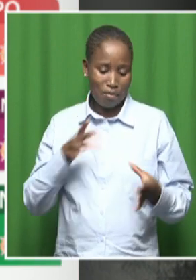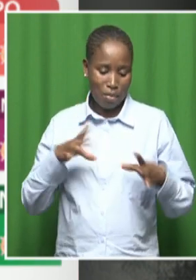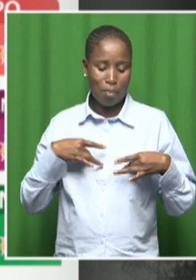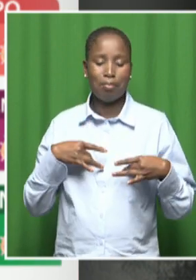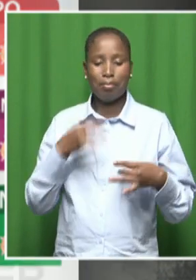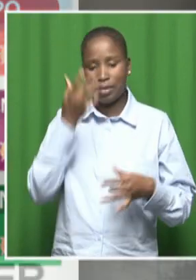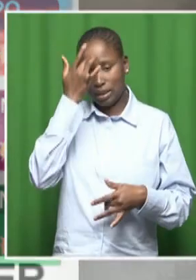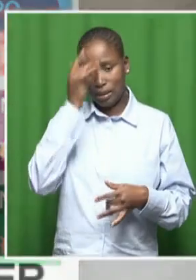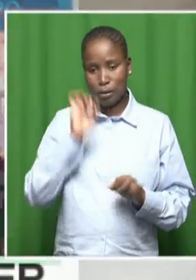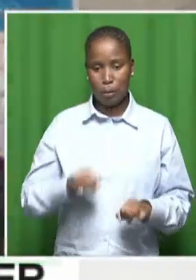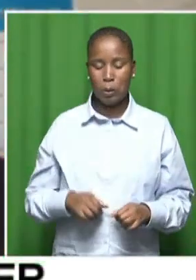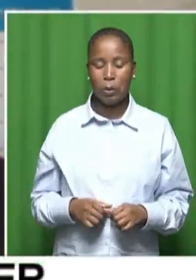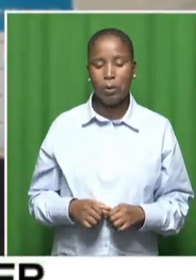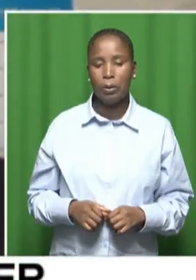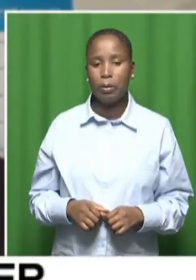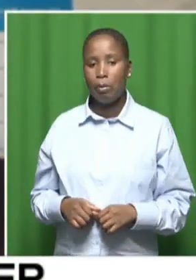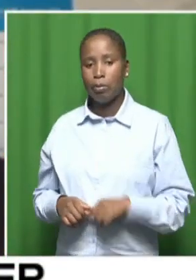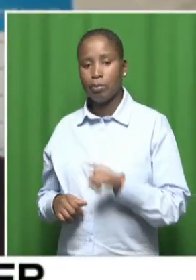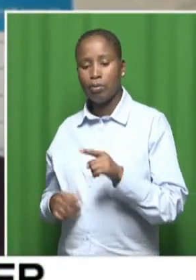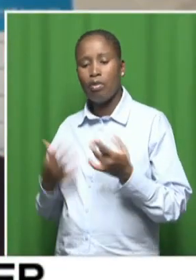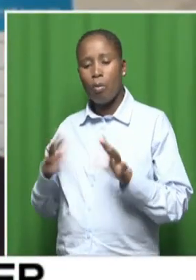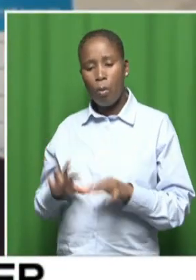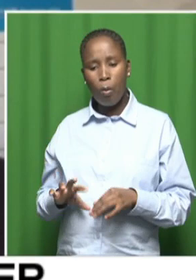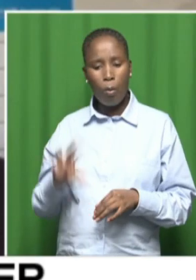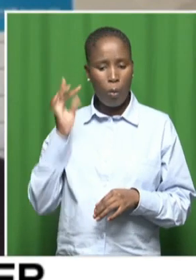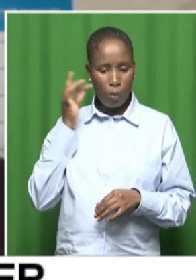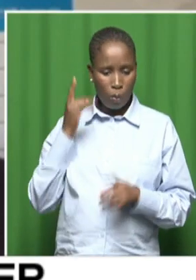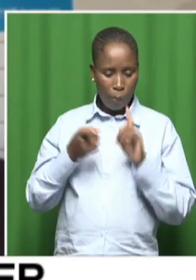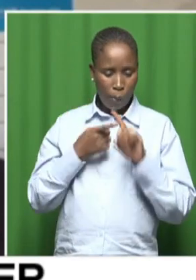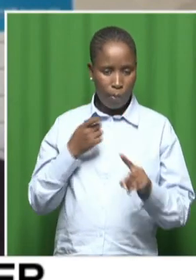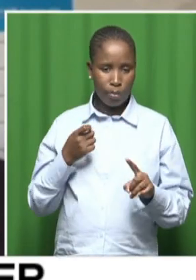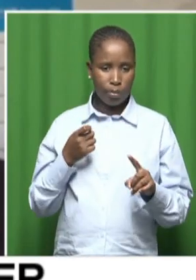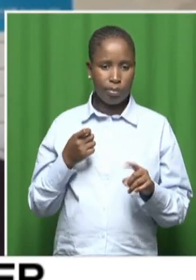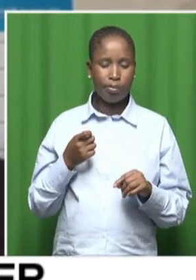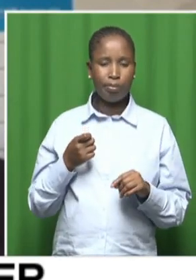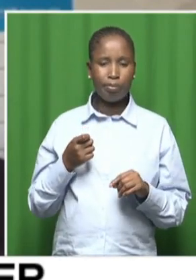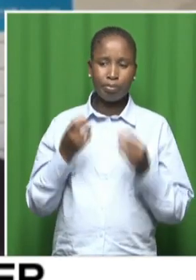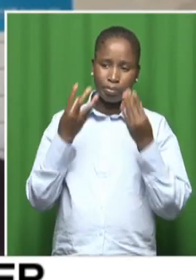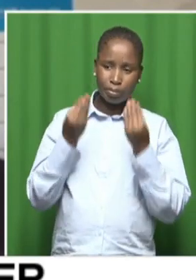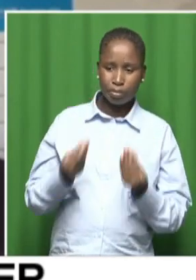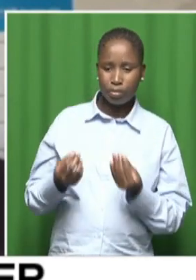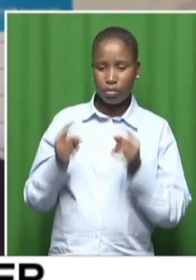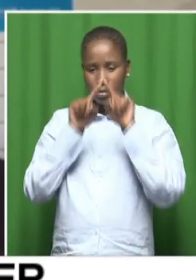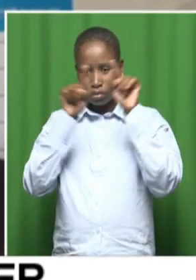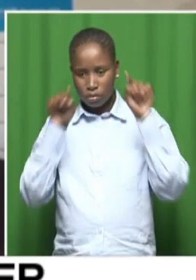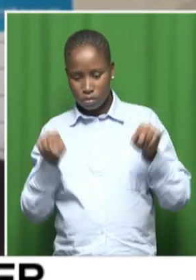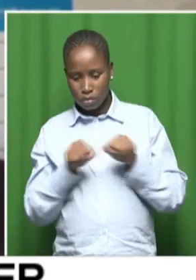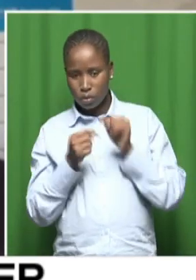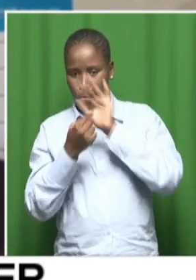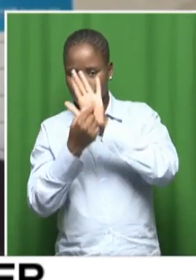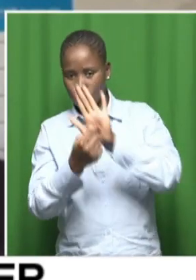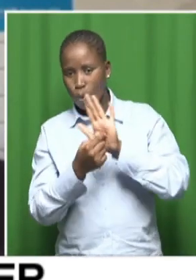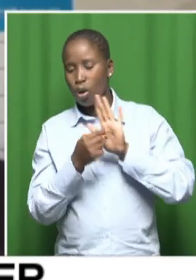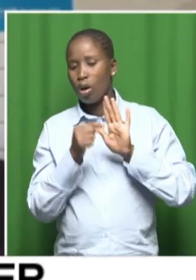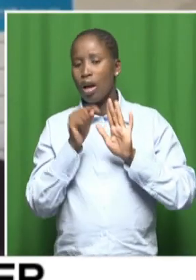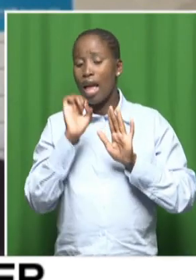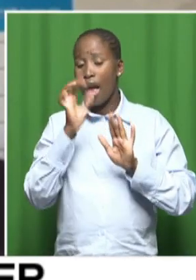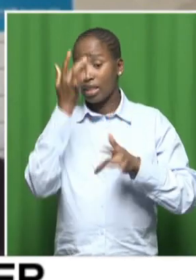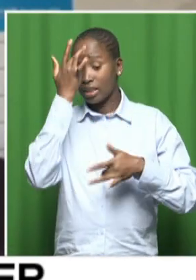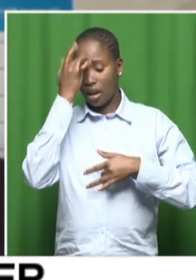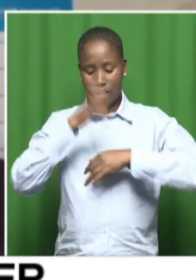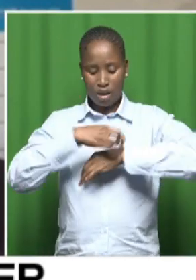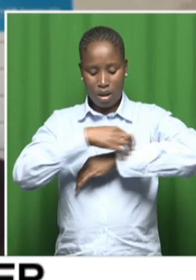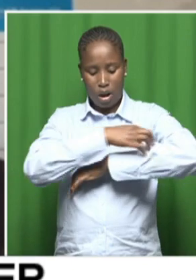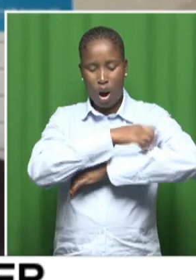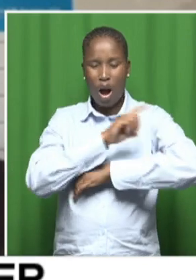at we had them on the screen, those symptoms to look out for, because it's important that we make